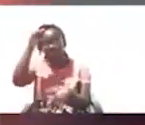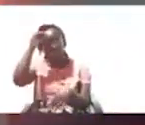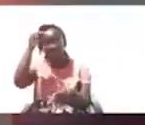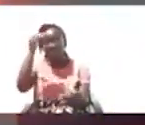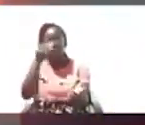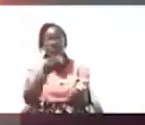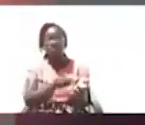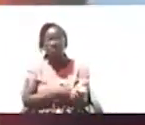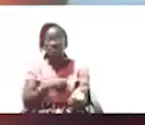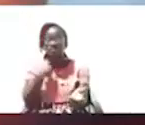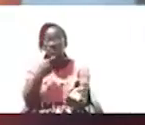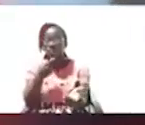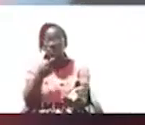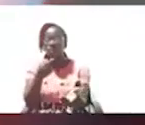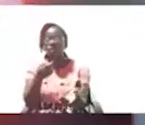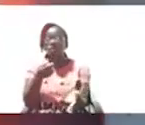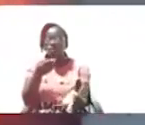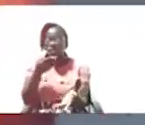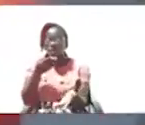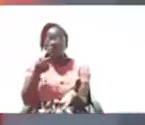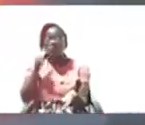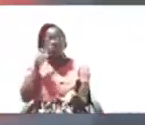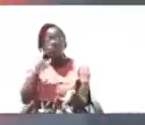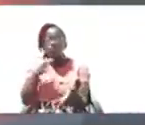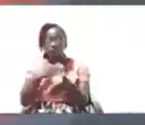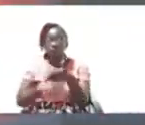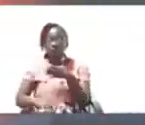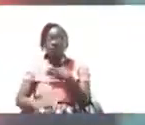God sends a son born of a woman.